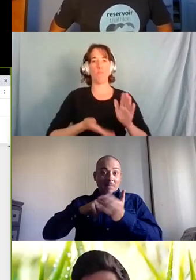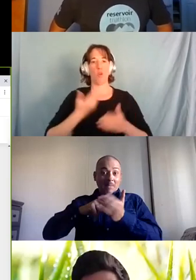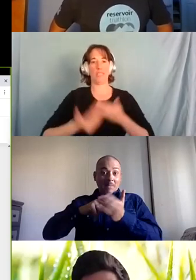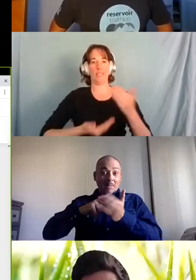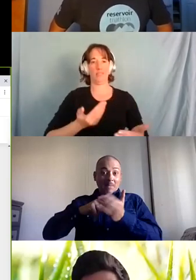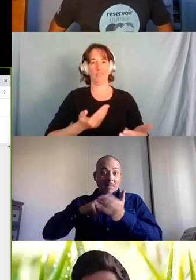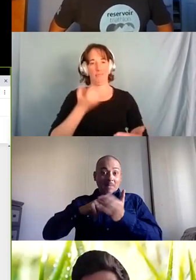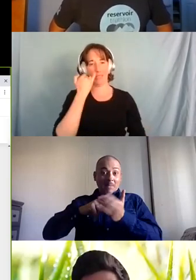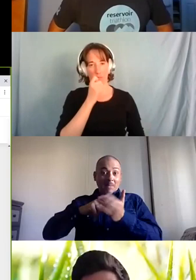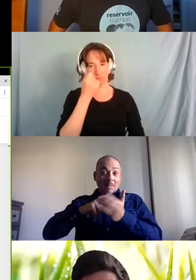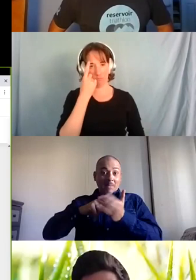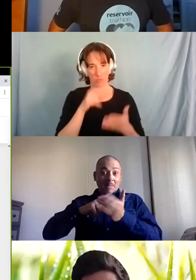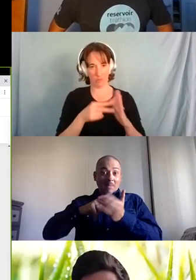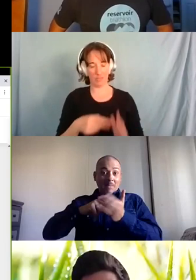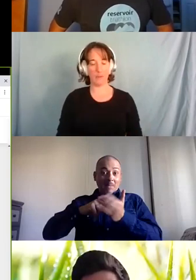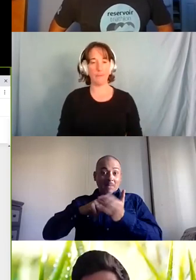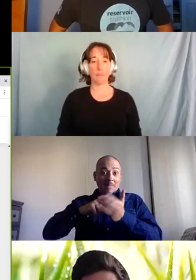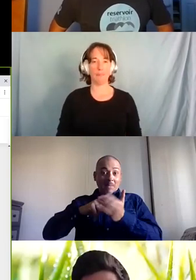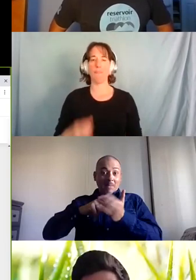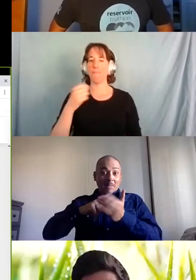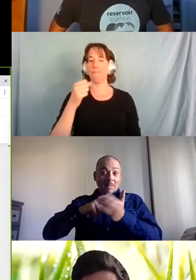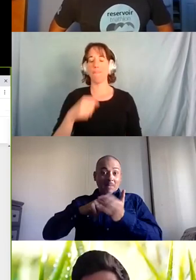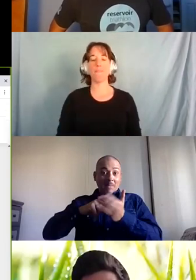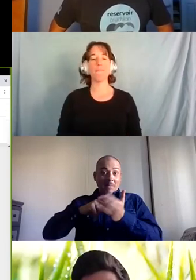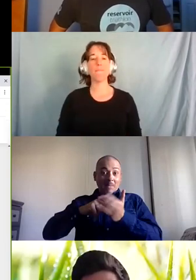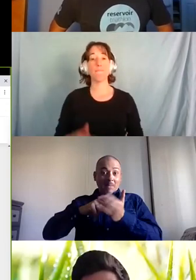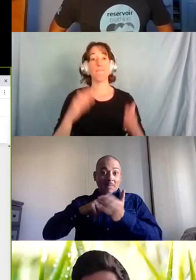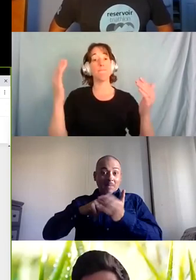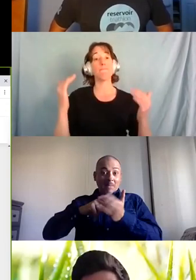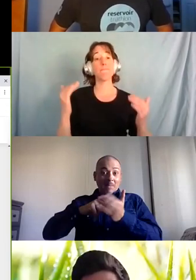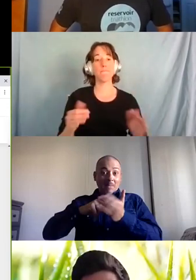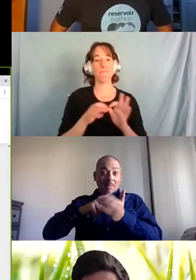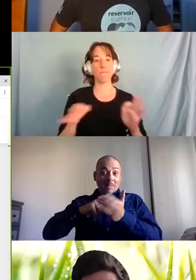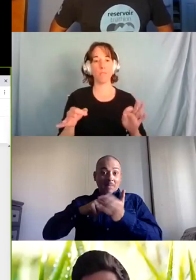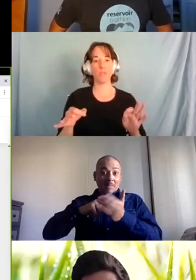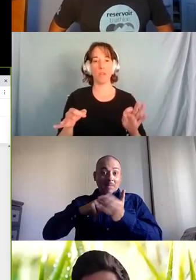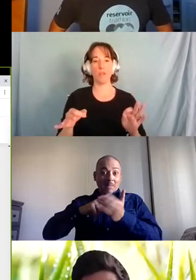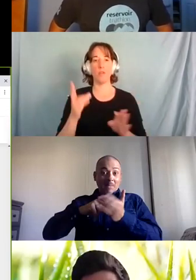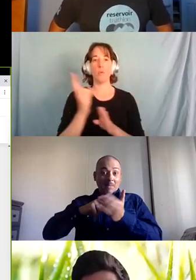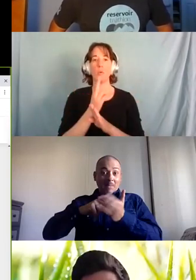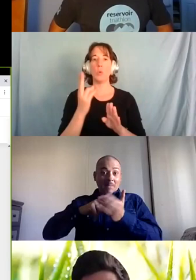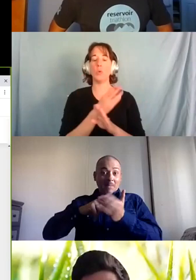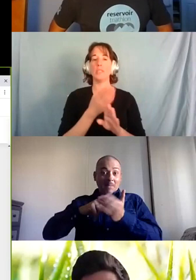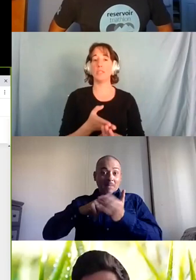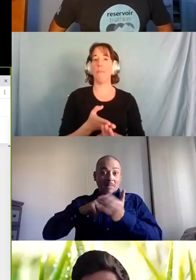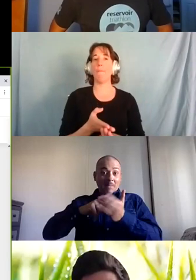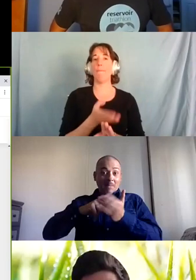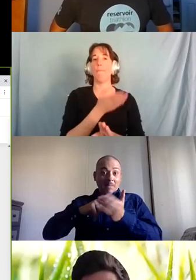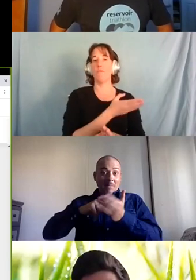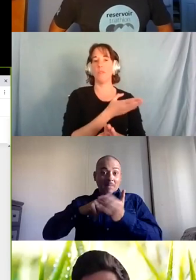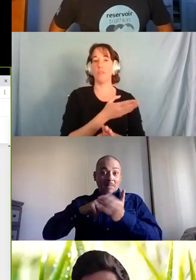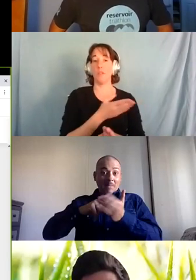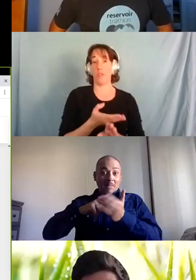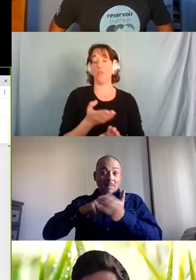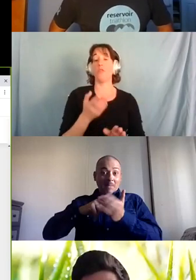Yeah. And then below that, you take the previous, you basically subtract the difference between the previous.